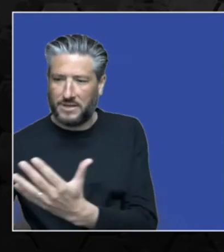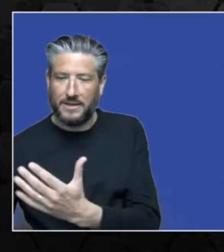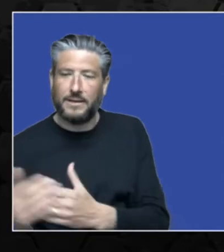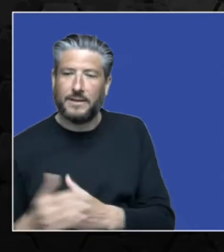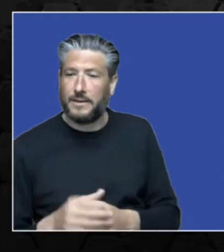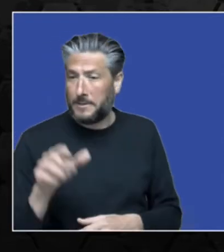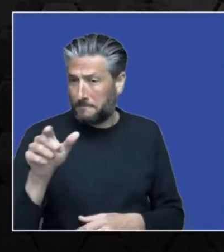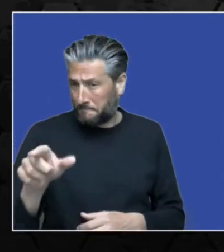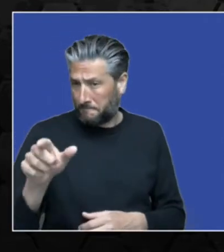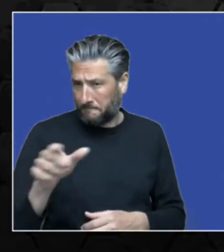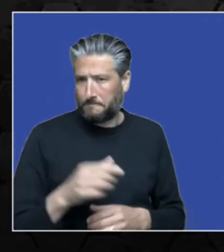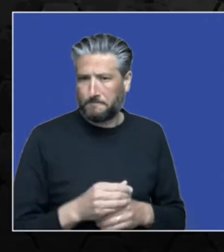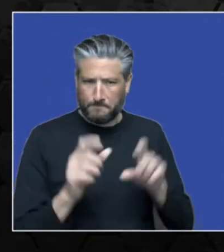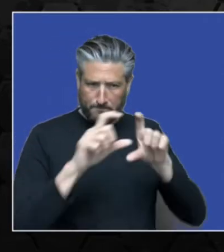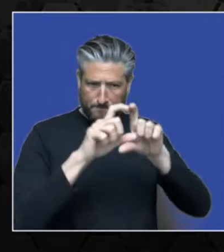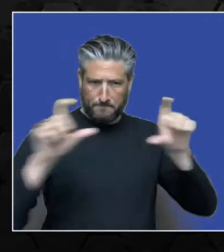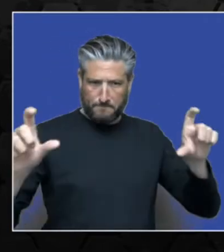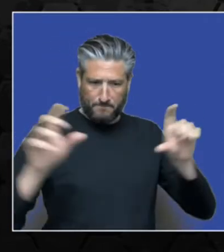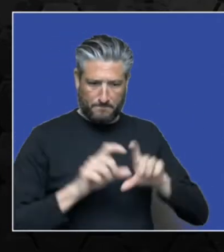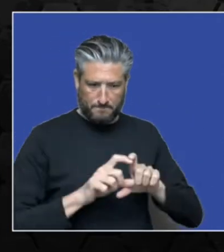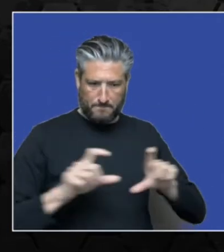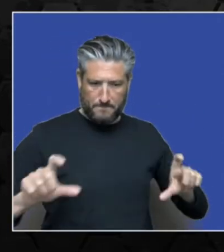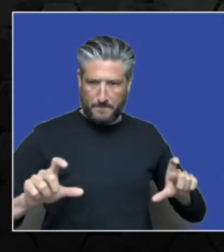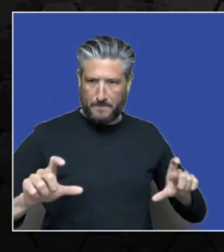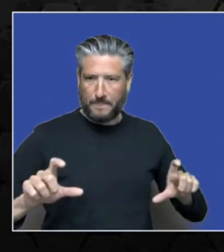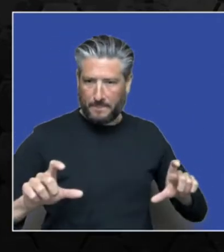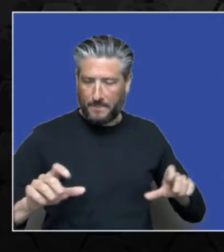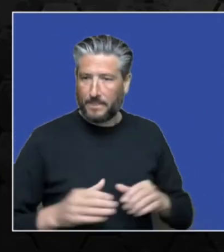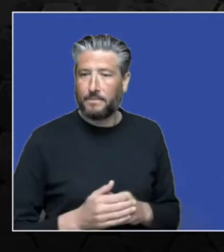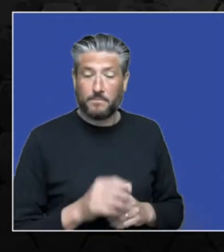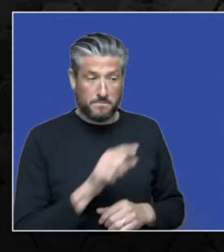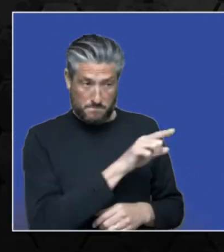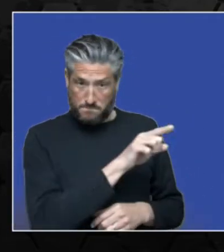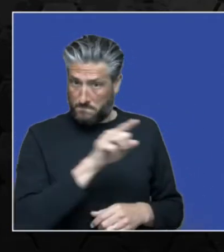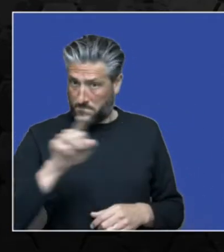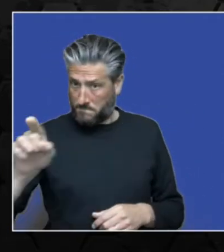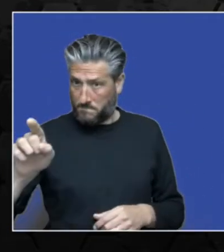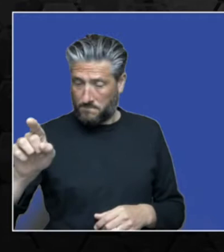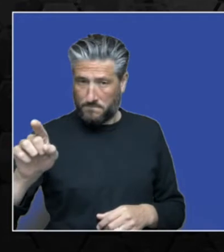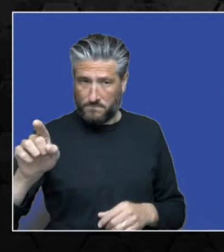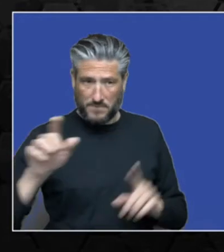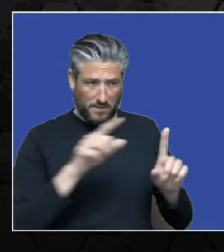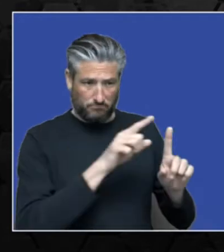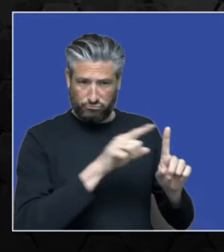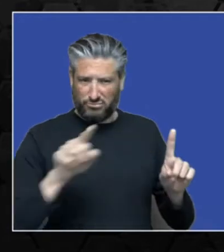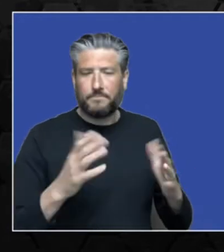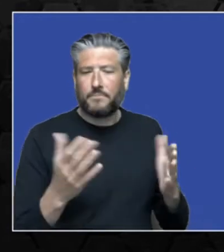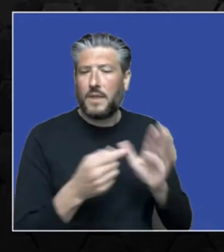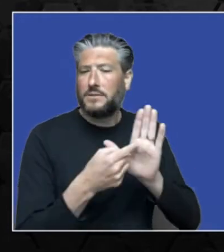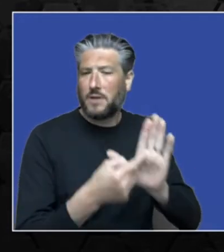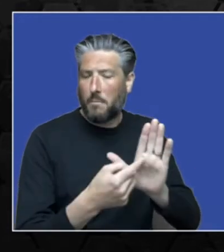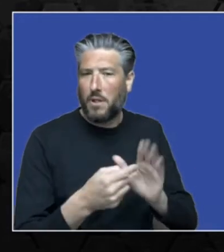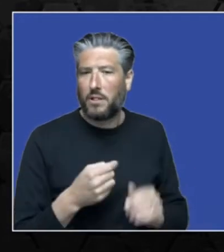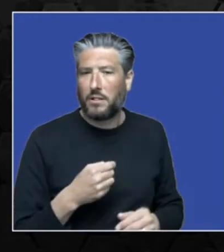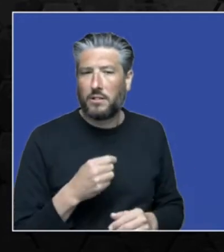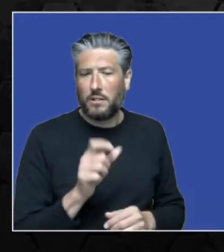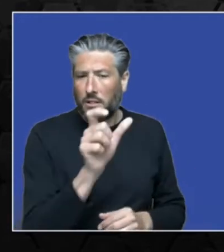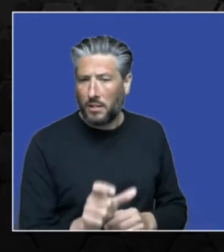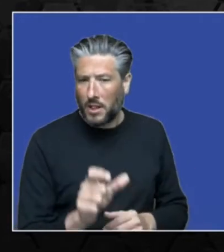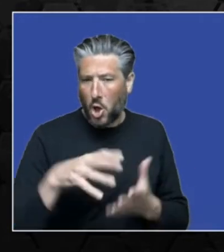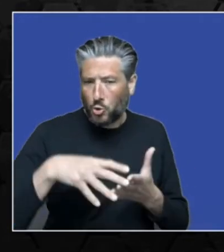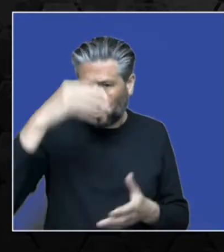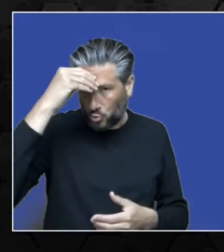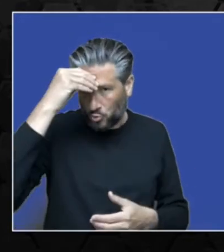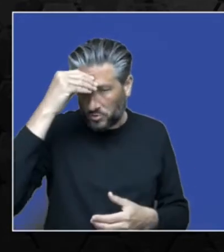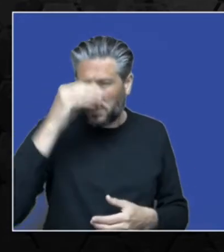supervised learning. Like I mentioned, there can be only just one right answer. For example, if a student is, you pass a student's profile to a machine learning model, student